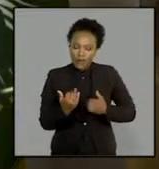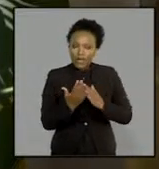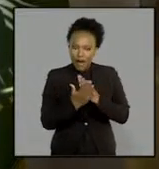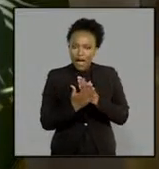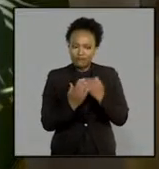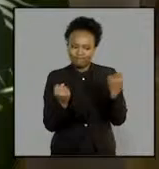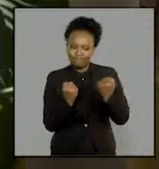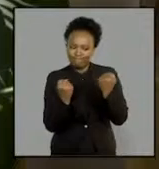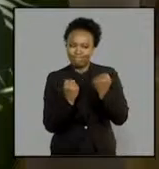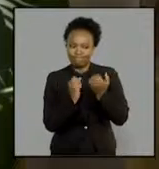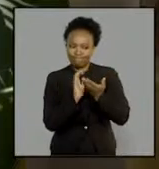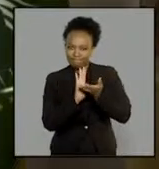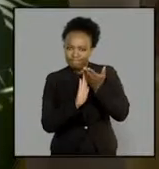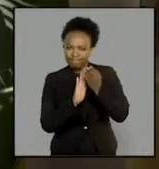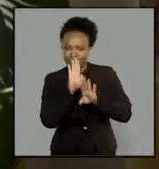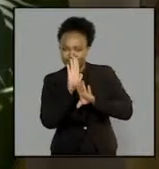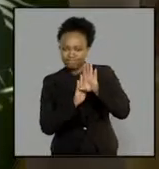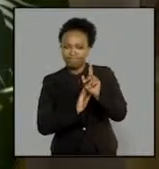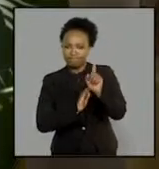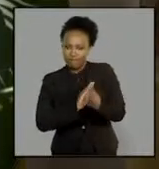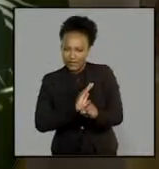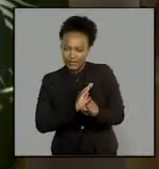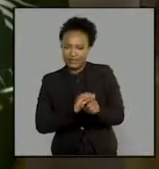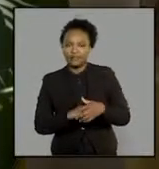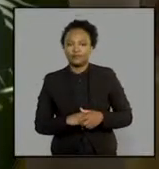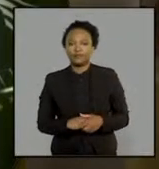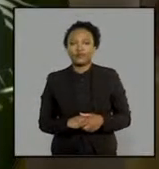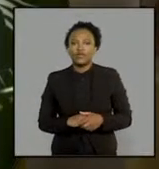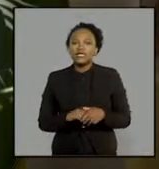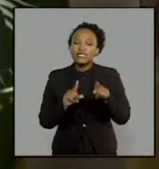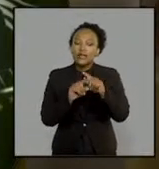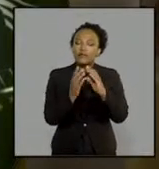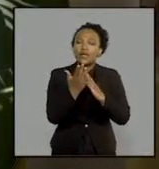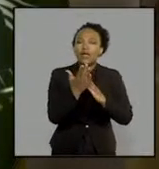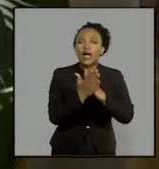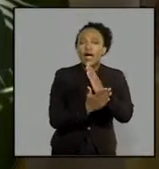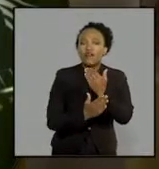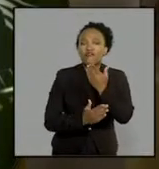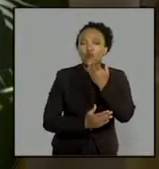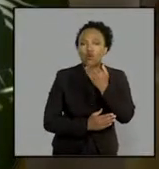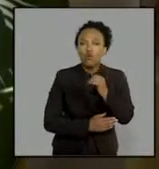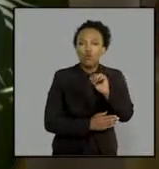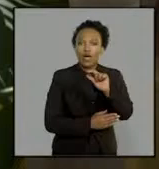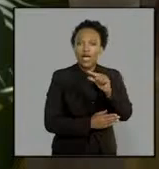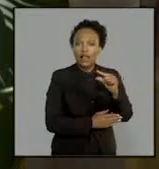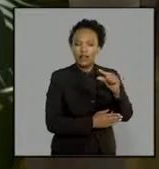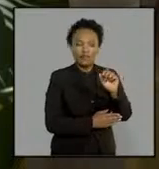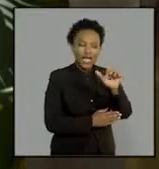of advancing women's rights, as well as the rights of the